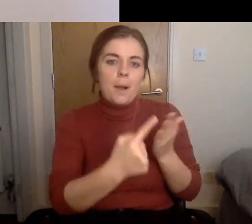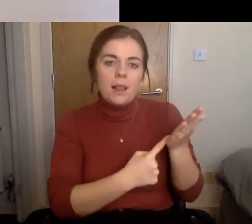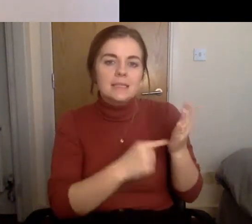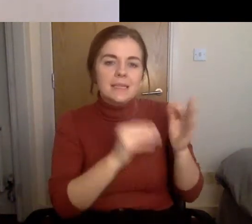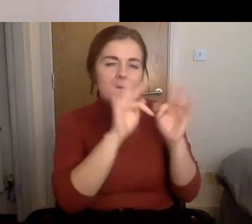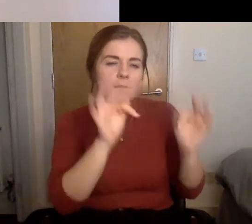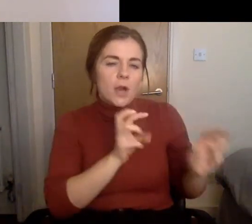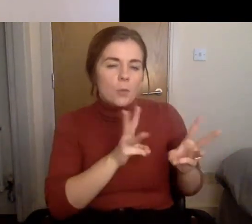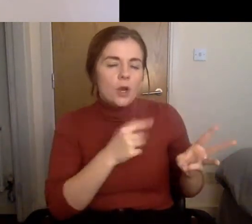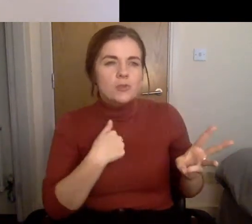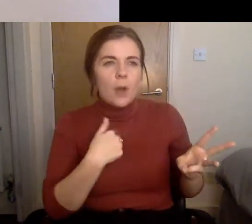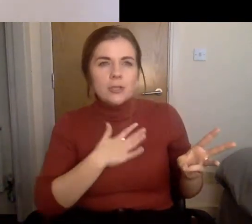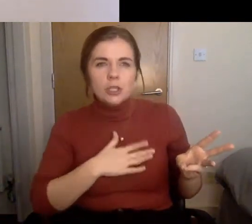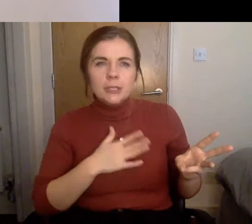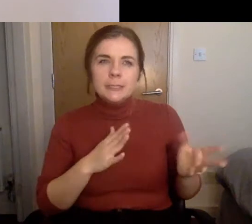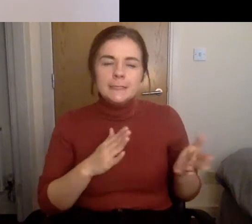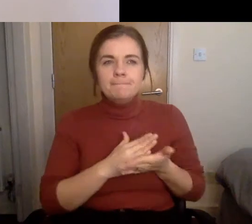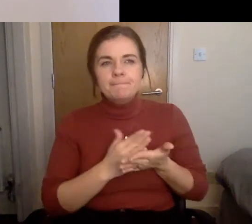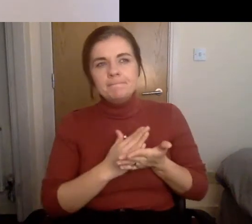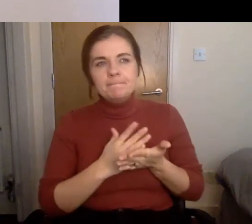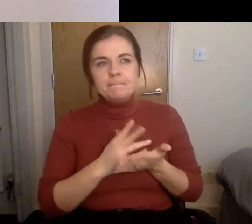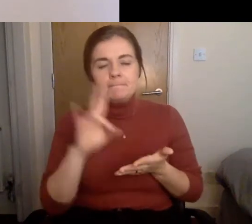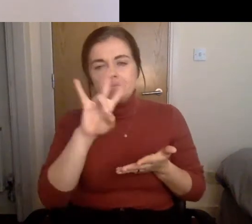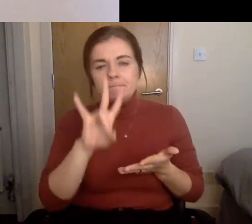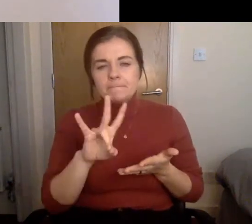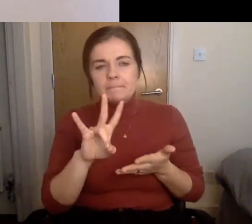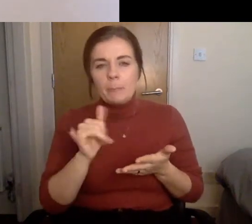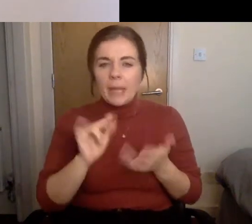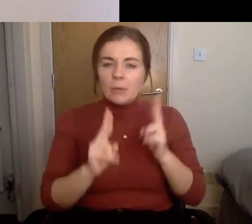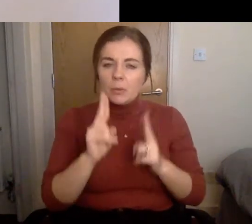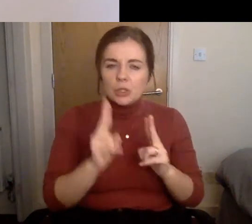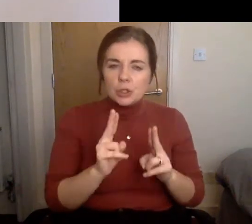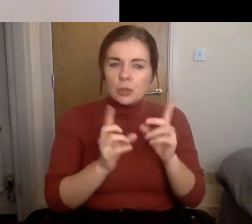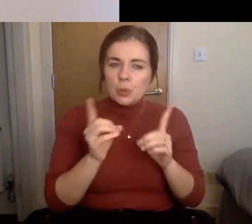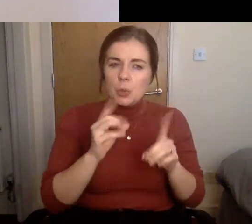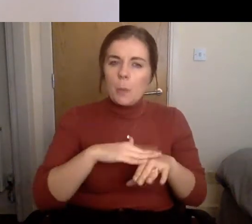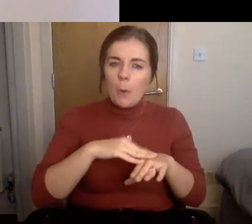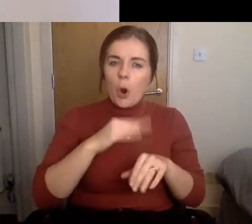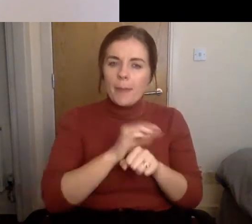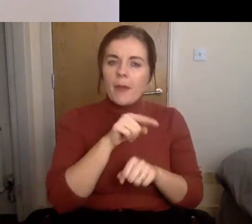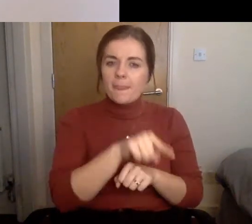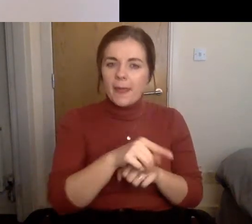just query whether or not we could perhaps be doing a little bit more of it.